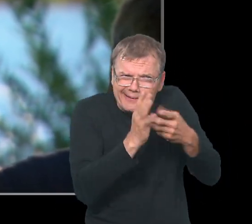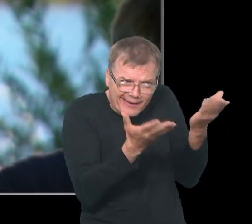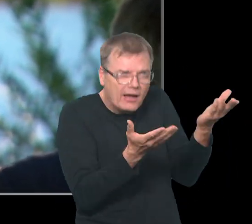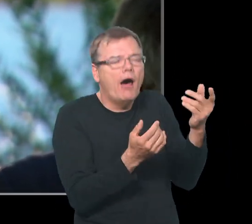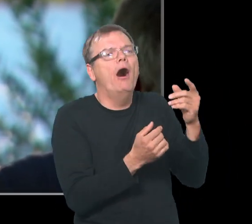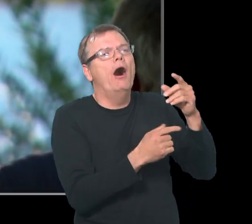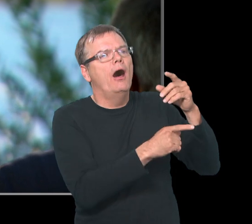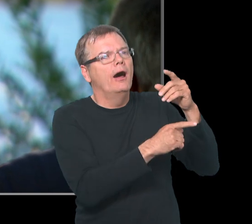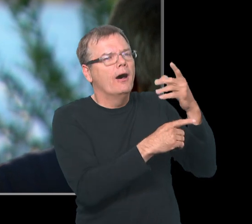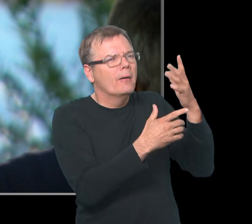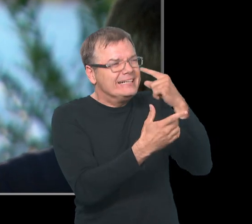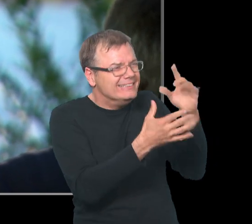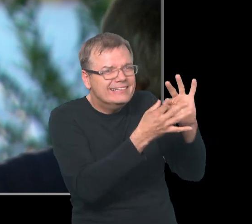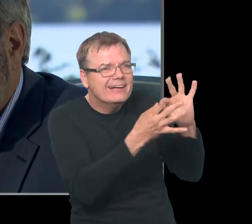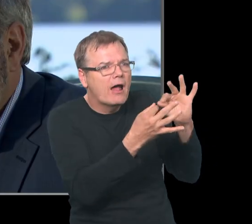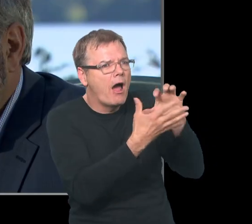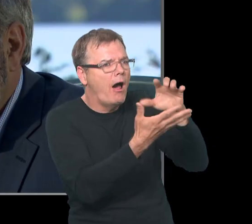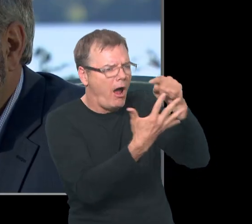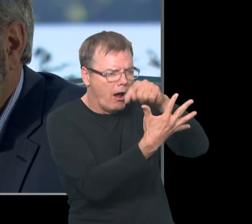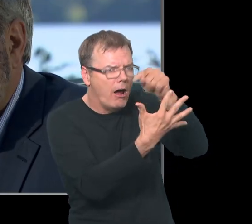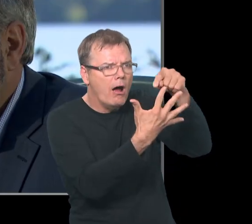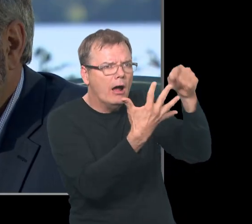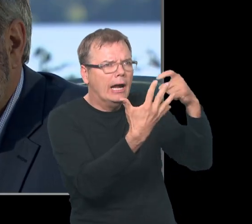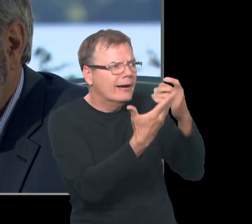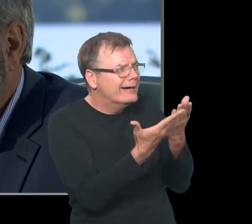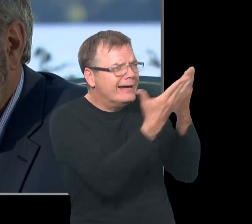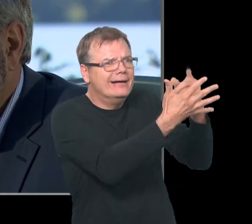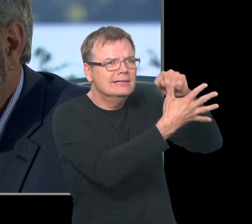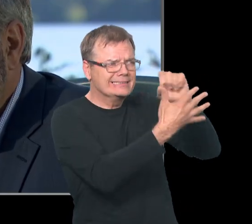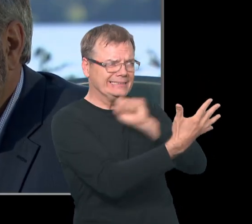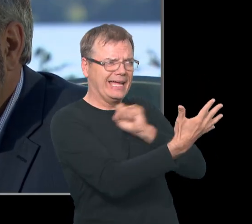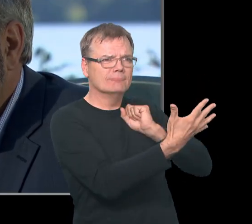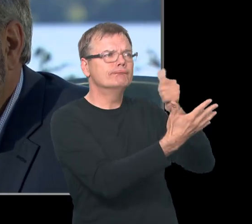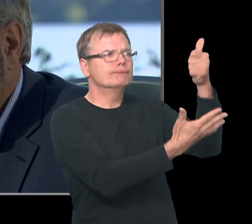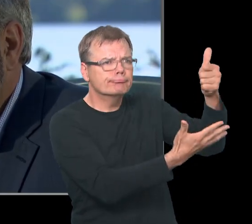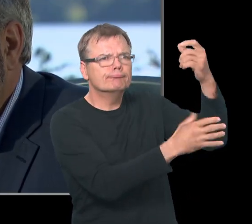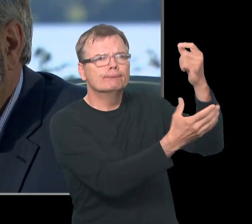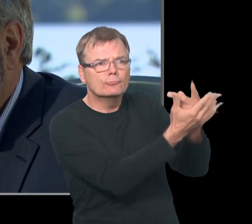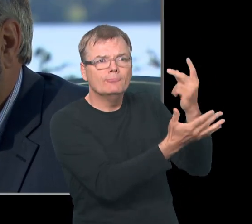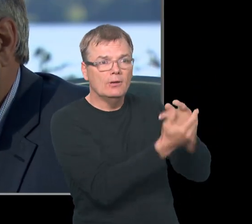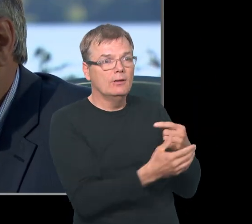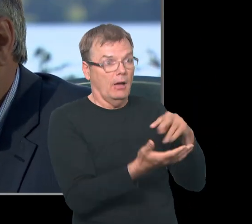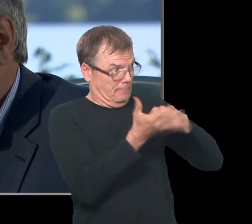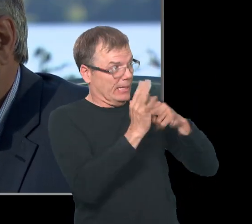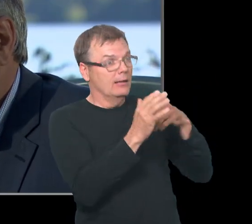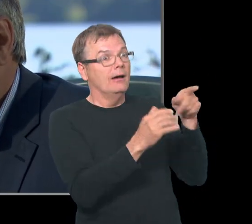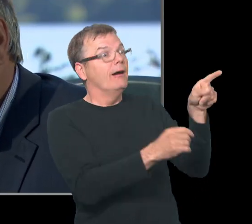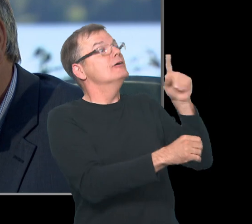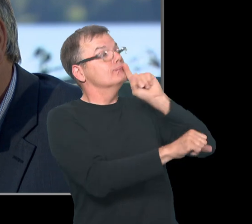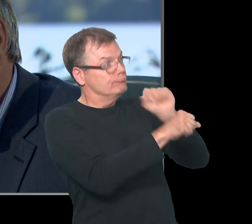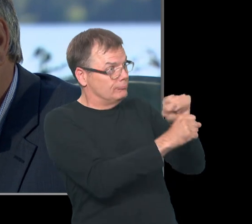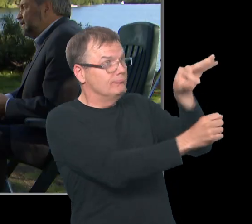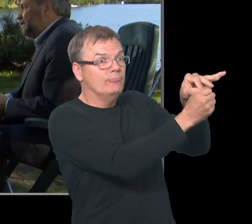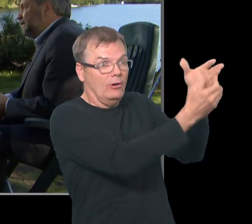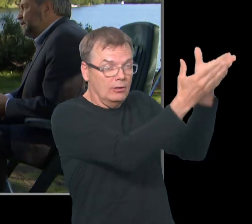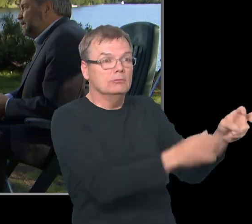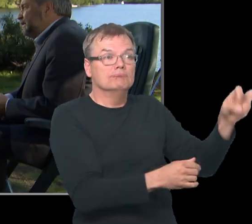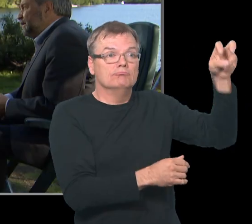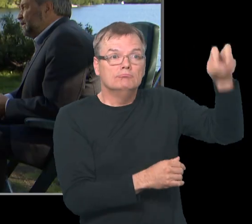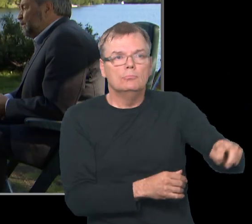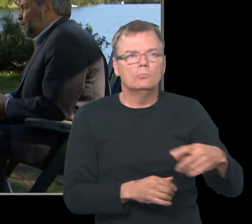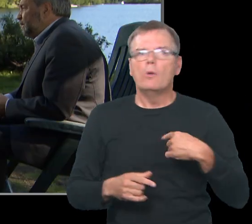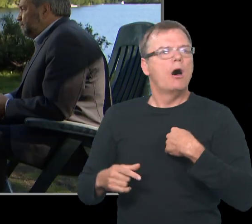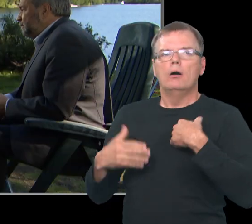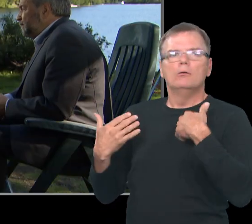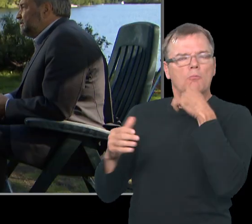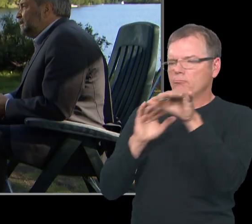appoint a government leader in the Senate? No. No. I'm not going to be appointing any senators, no. And So how do you get things through the